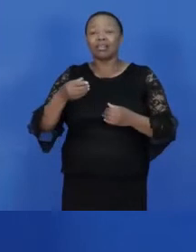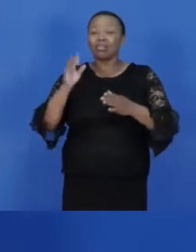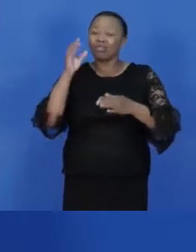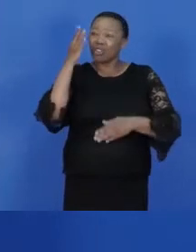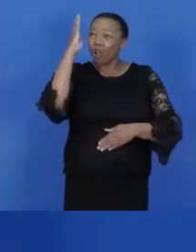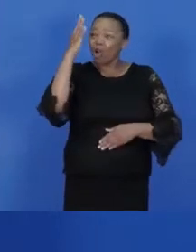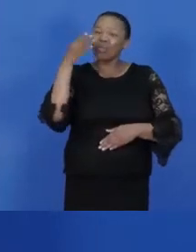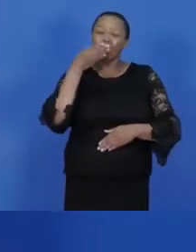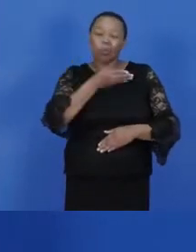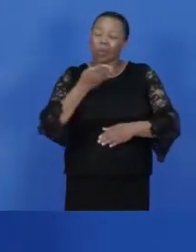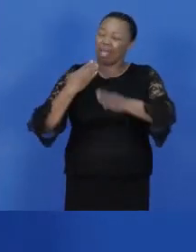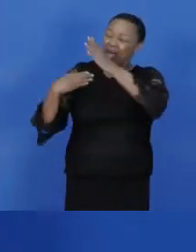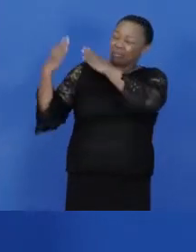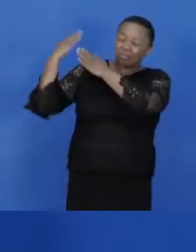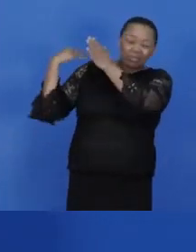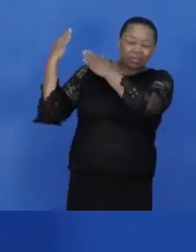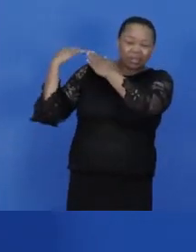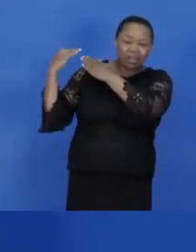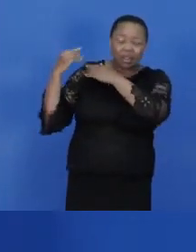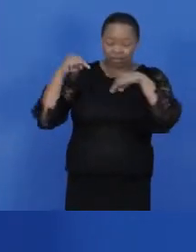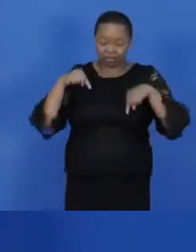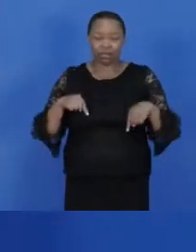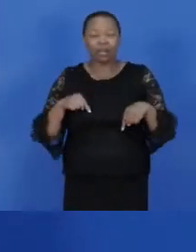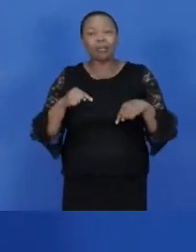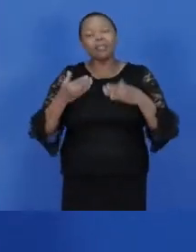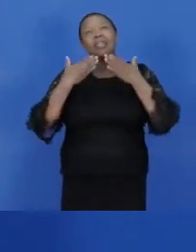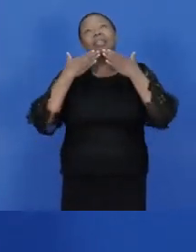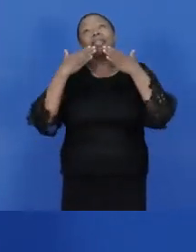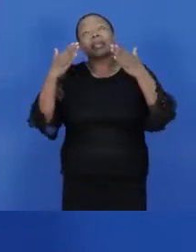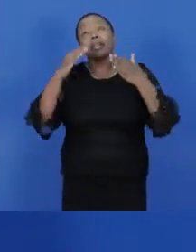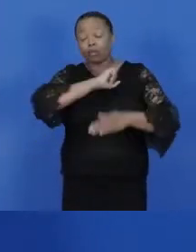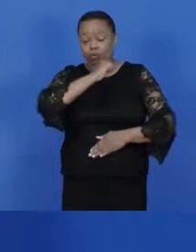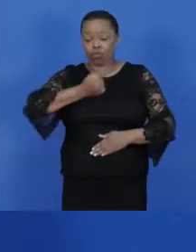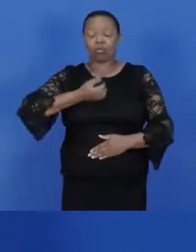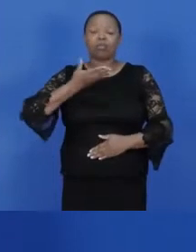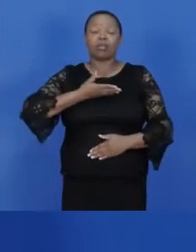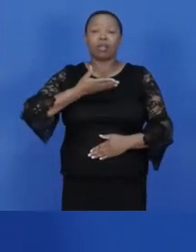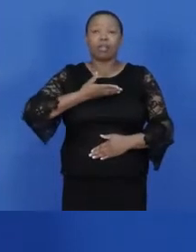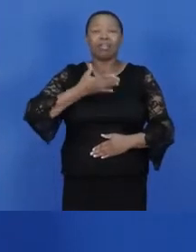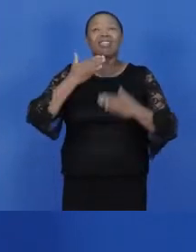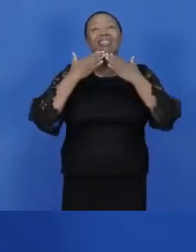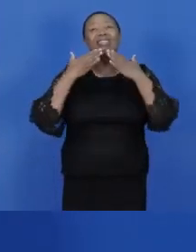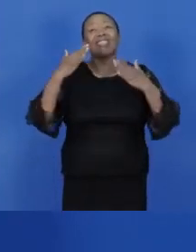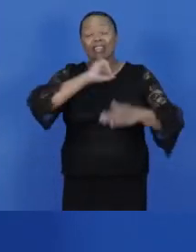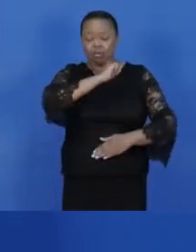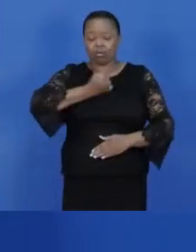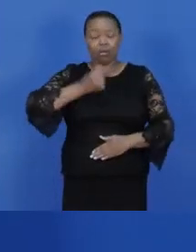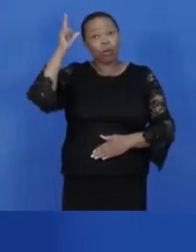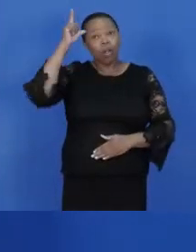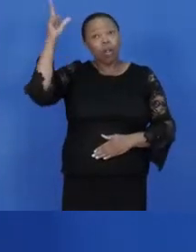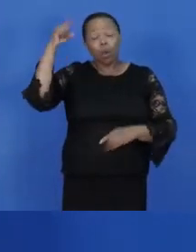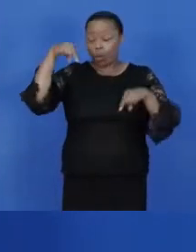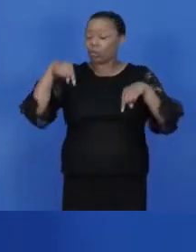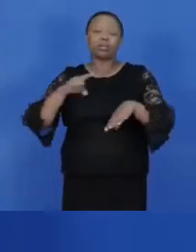God, you are the Ancient of Days, even at this particular time. And we say thank you for being our Father. We say thank you for being our Lord